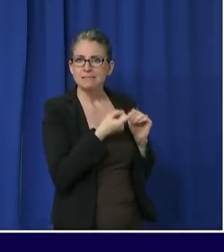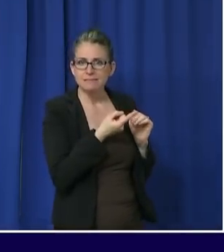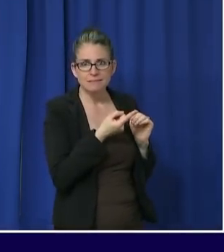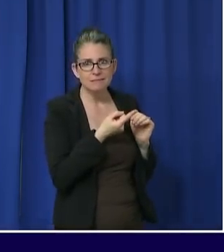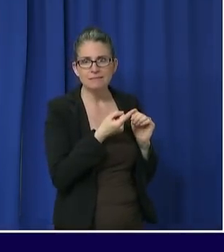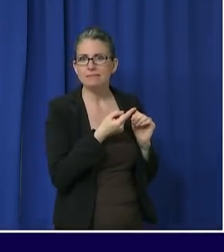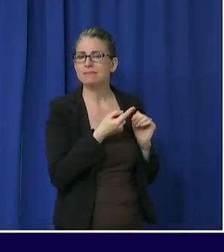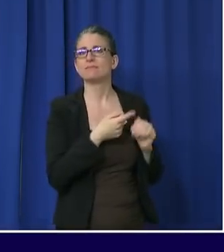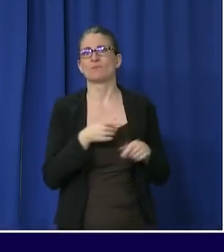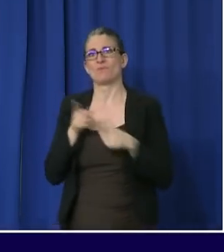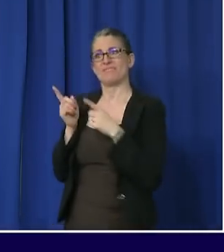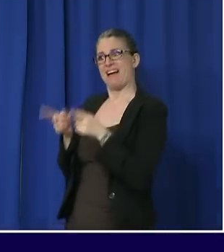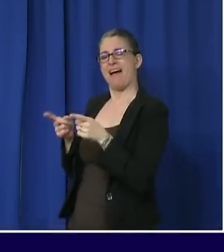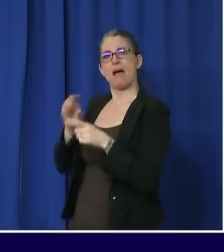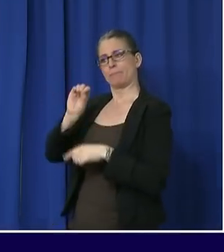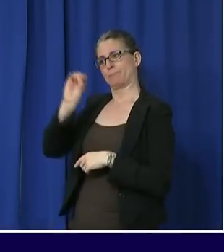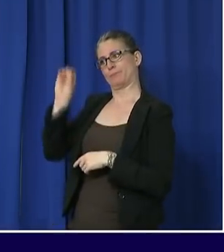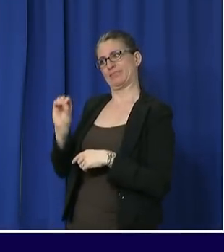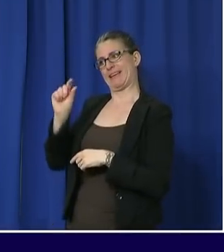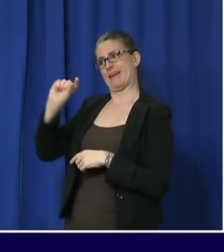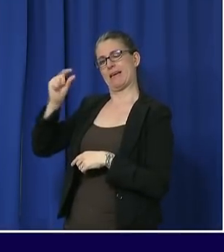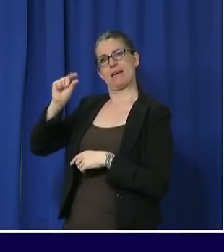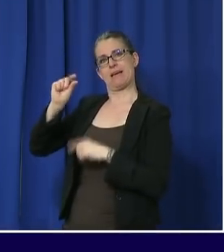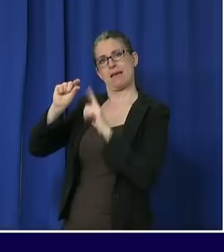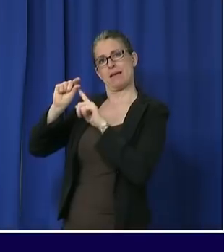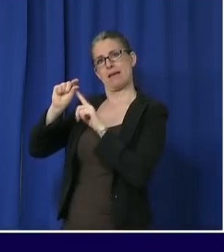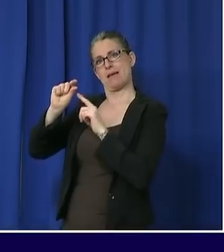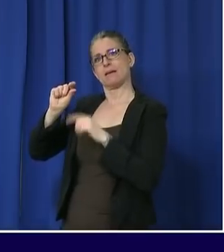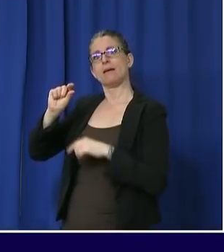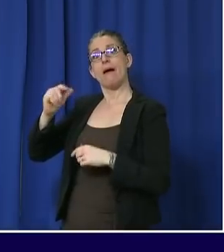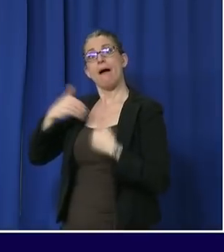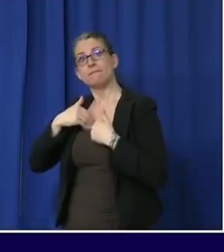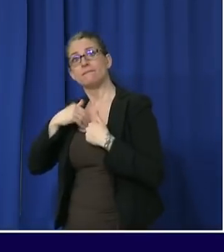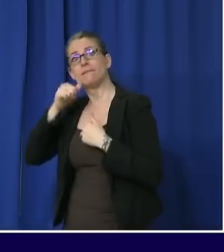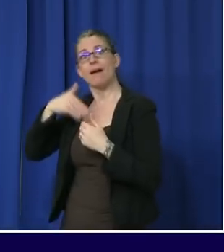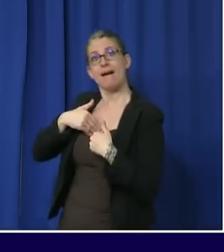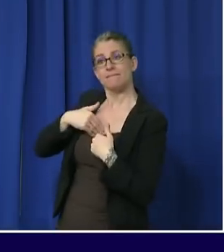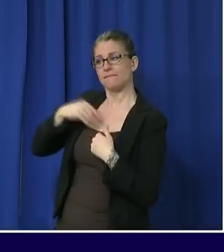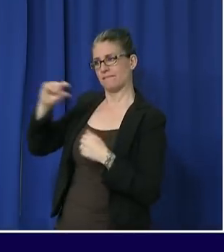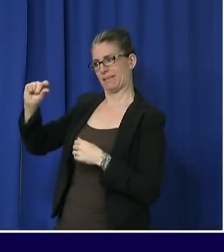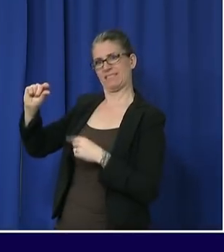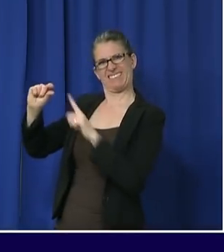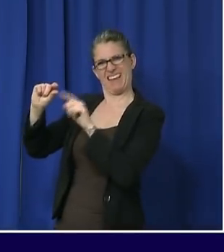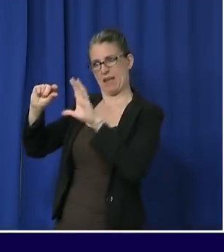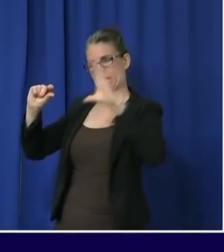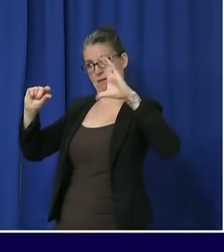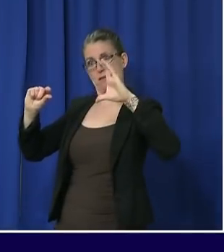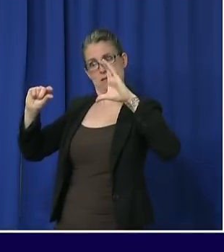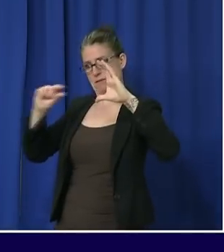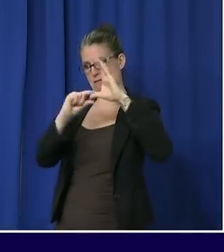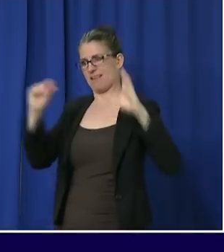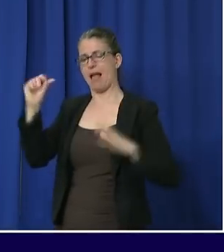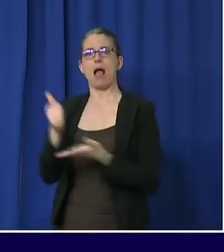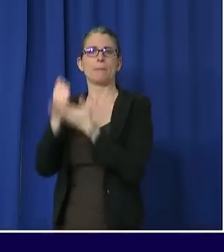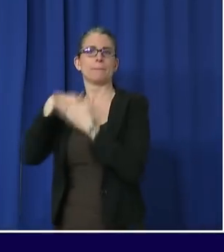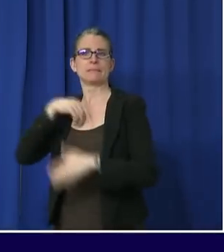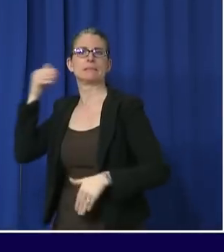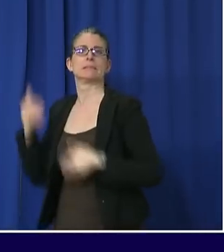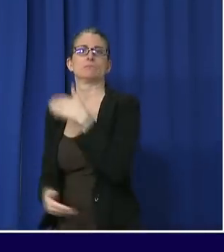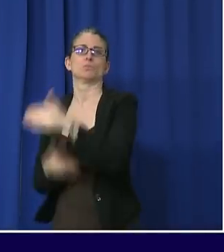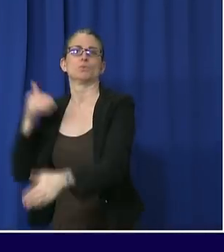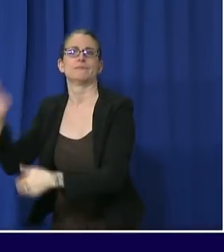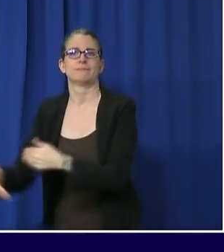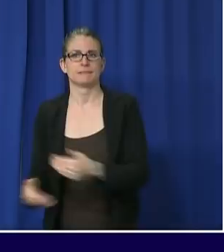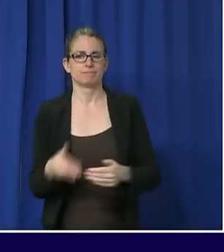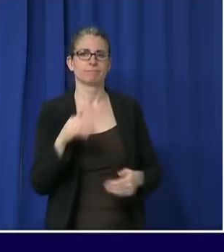but the baseline positivity rate, given where we are in this outbreak, only 5 months in, still, I think in the opinion of